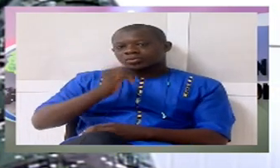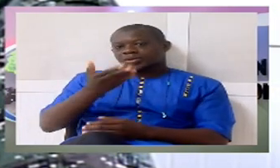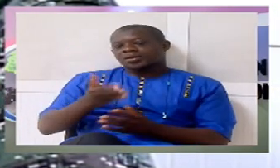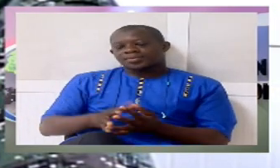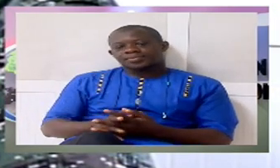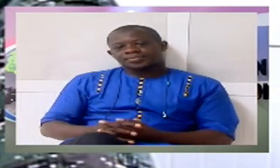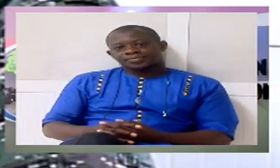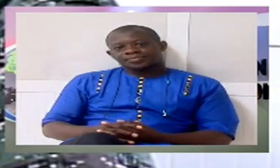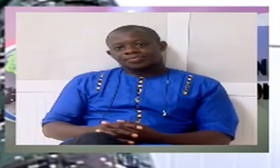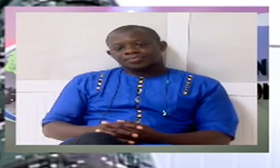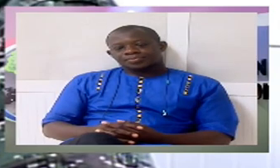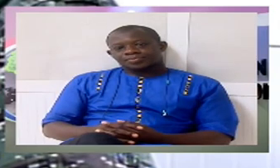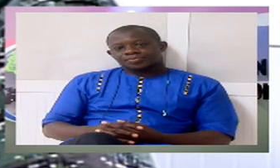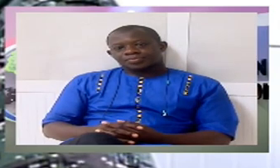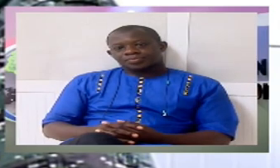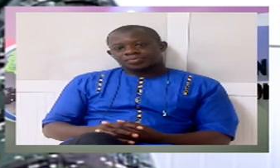mak yoyu.